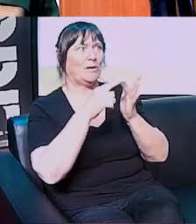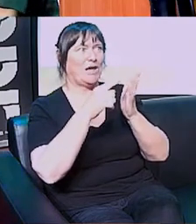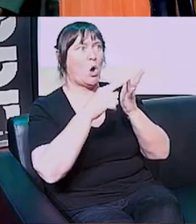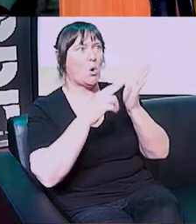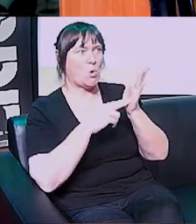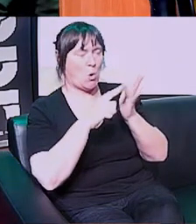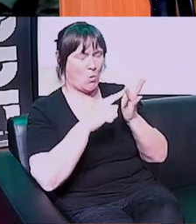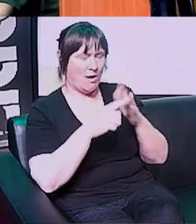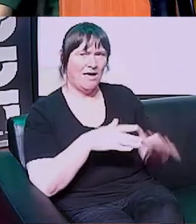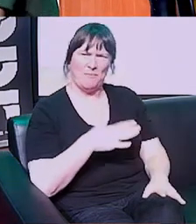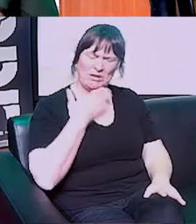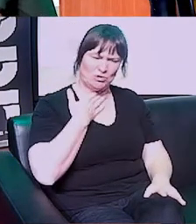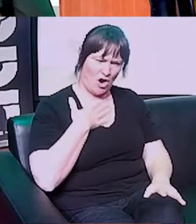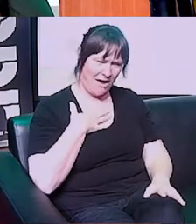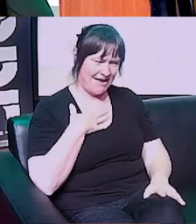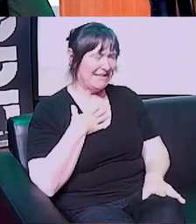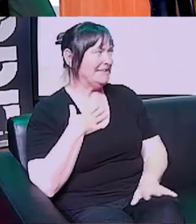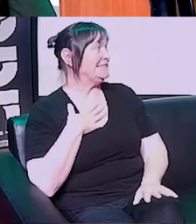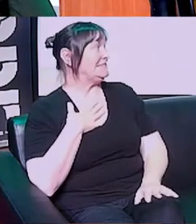Yeah, it's a bit of a marathon.